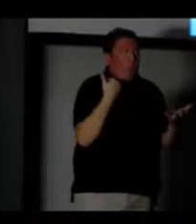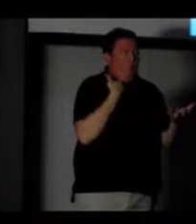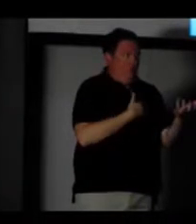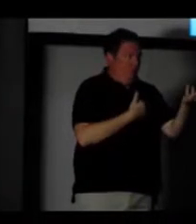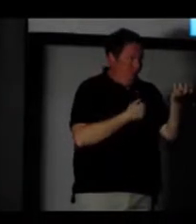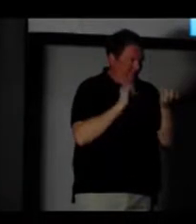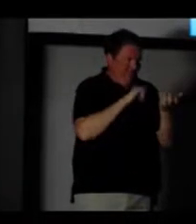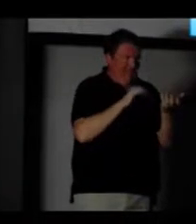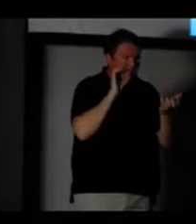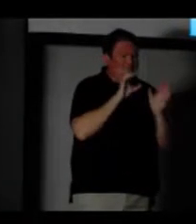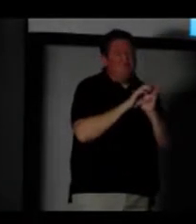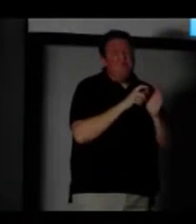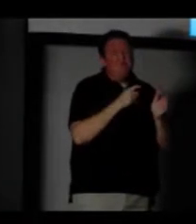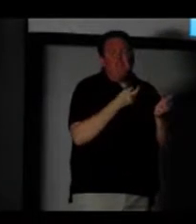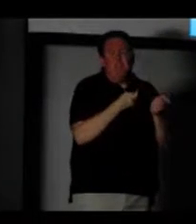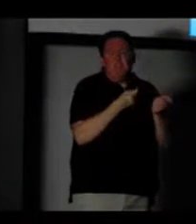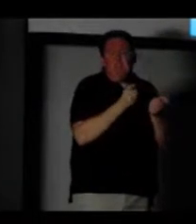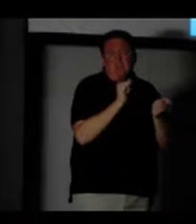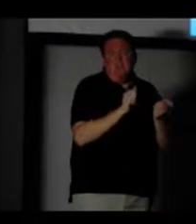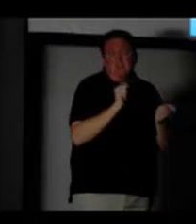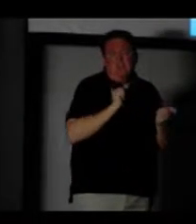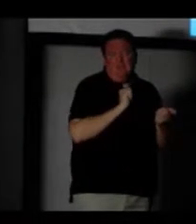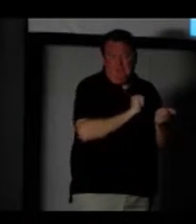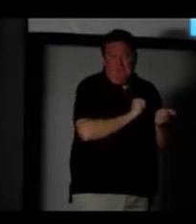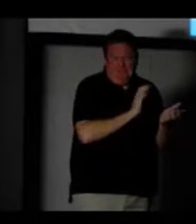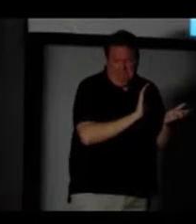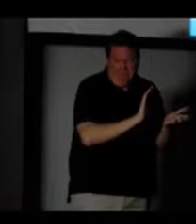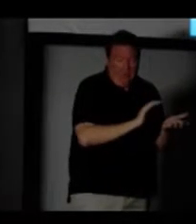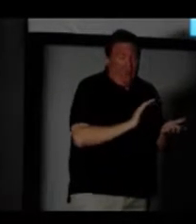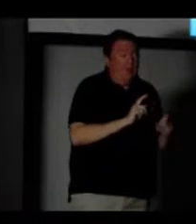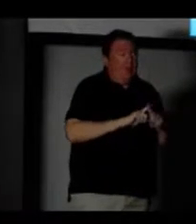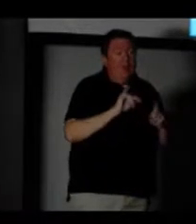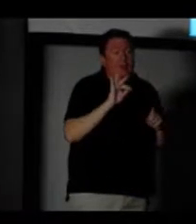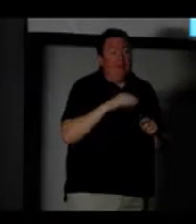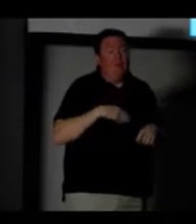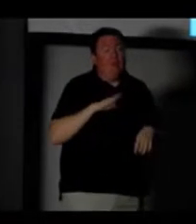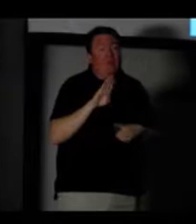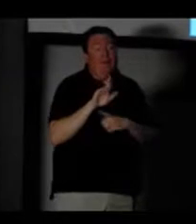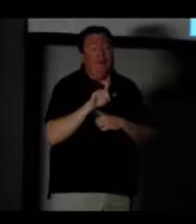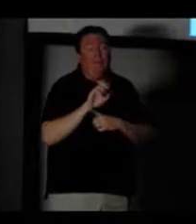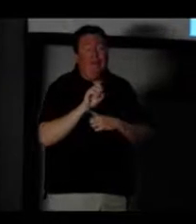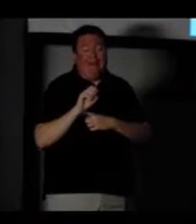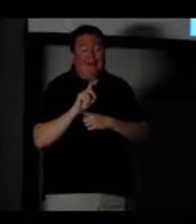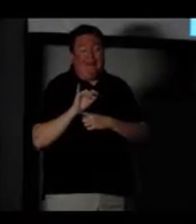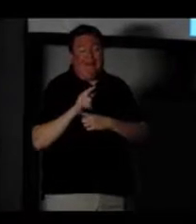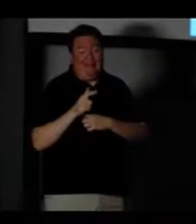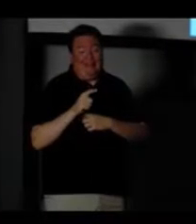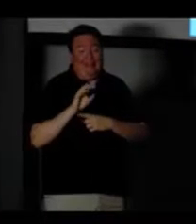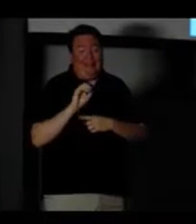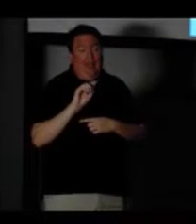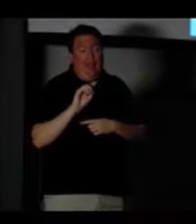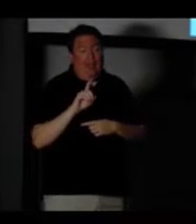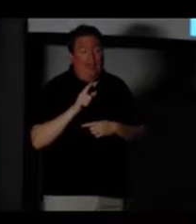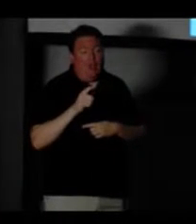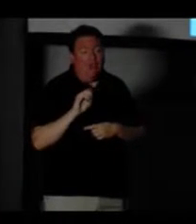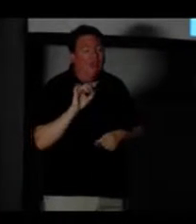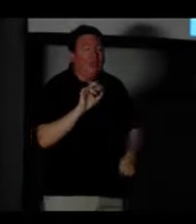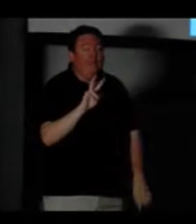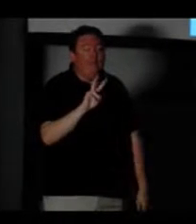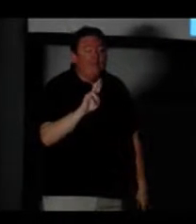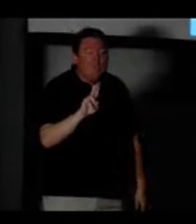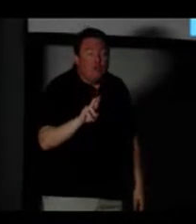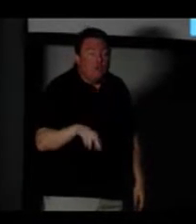we can usually manage that within our own laboratories. If we want to do bleeding edge VR or even augmented